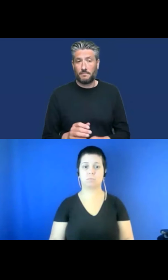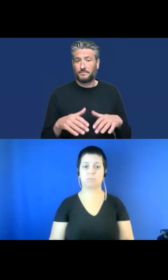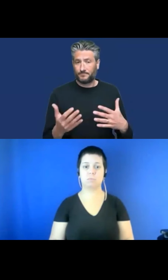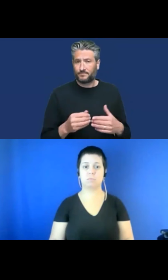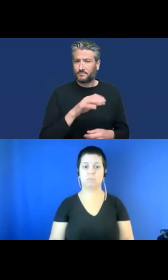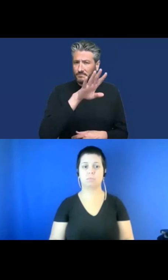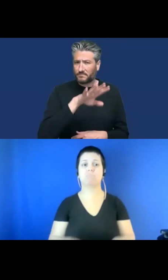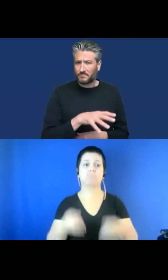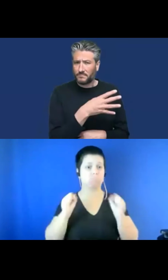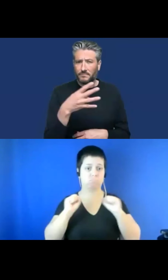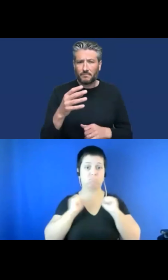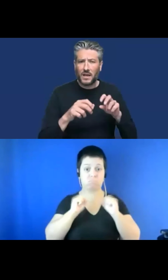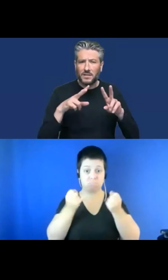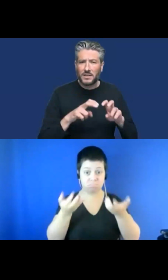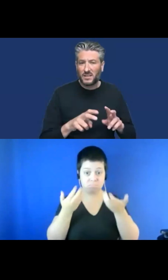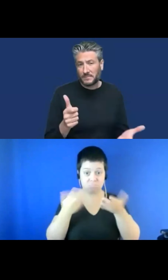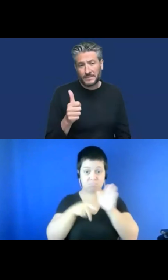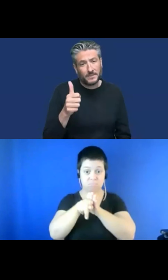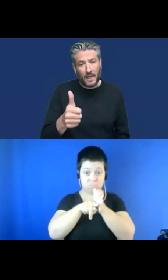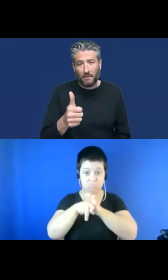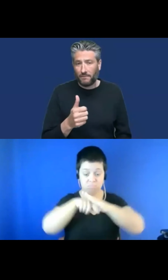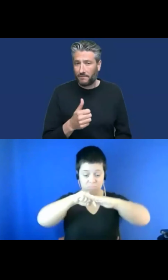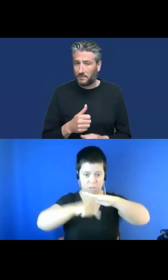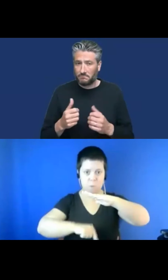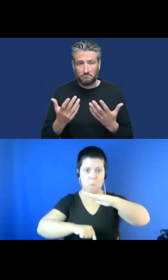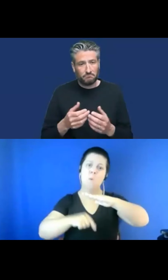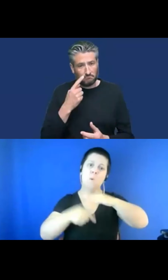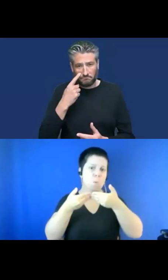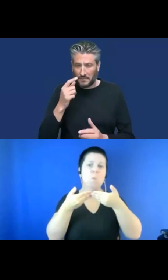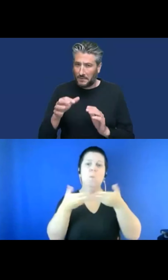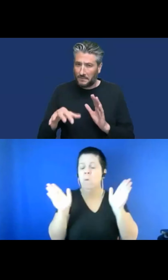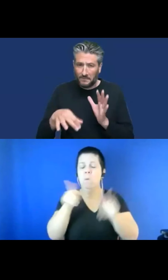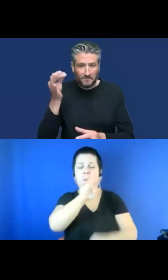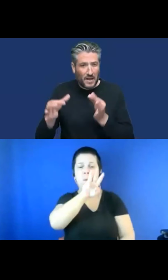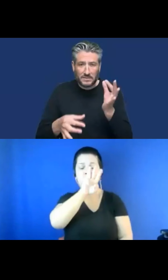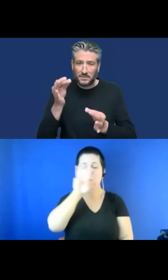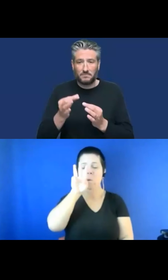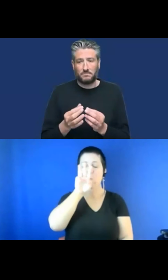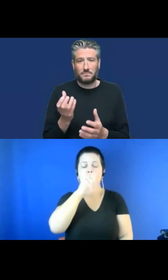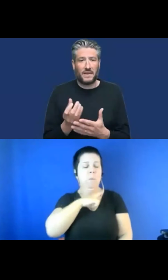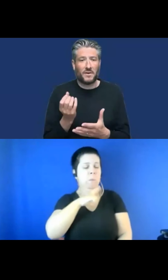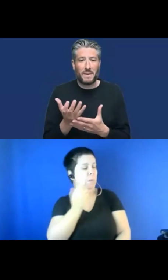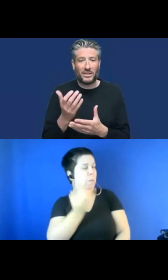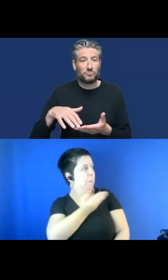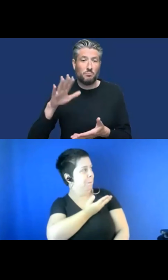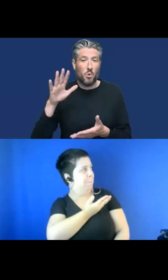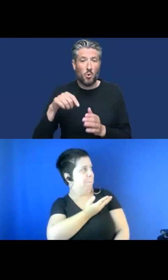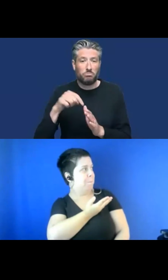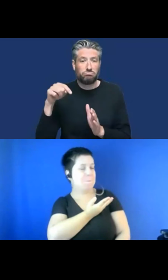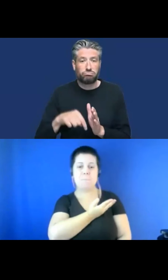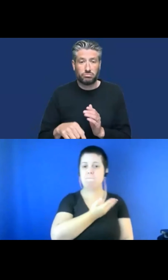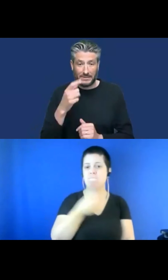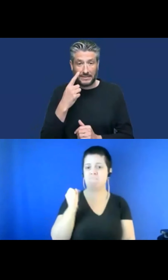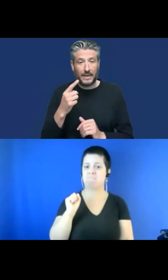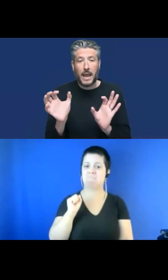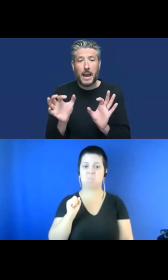further yourself, given that this is an open access or free article. I have added the link here. You